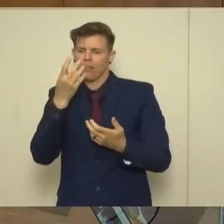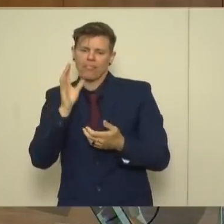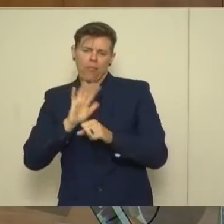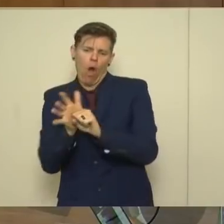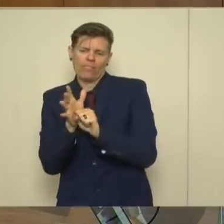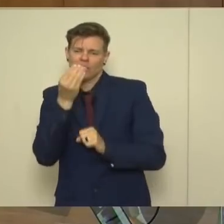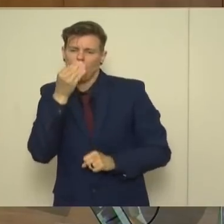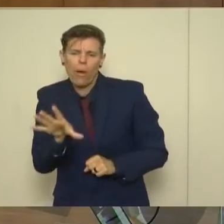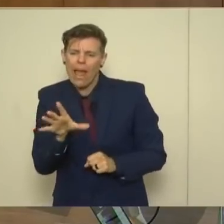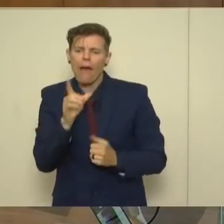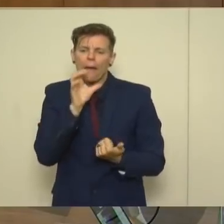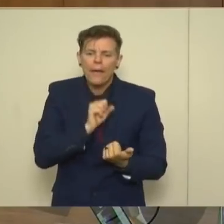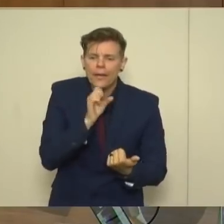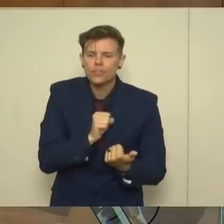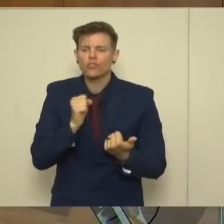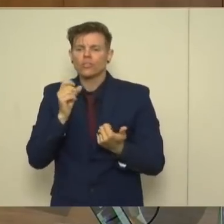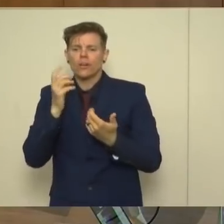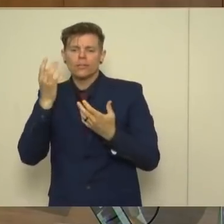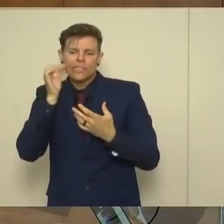underlying medical conditions, only